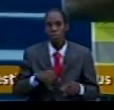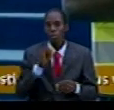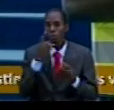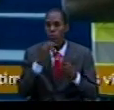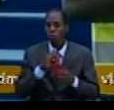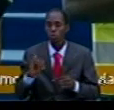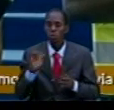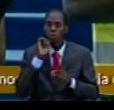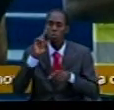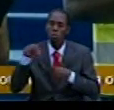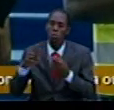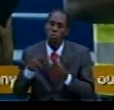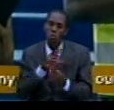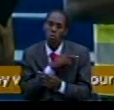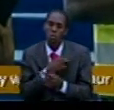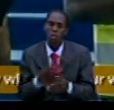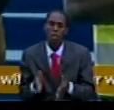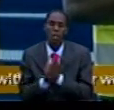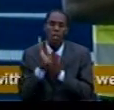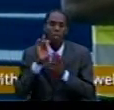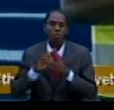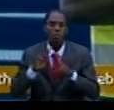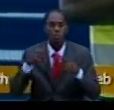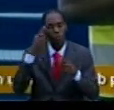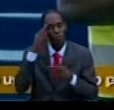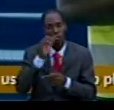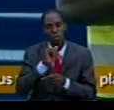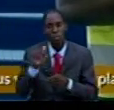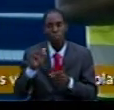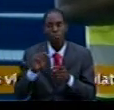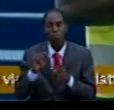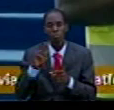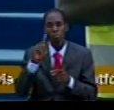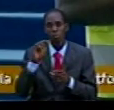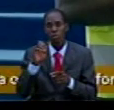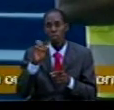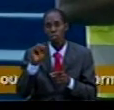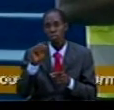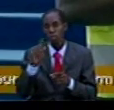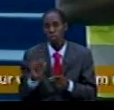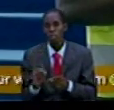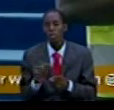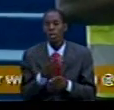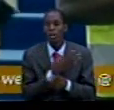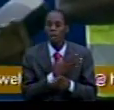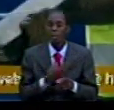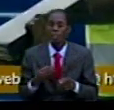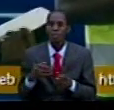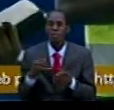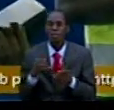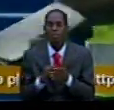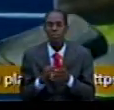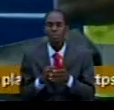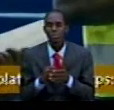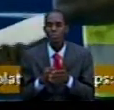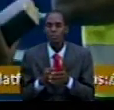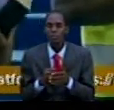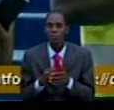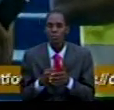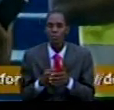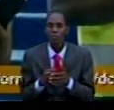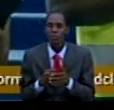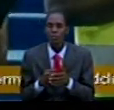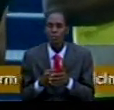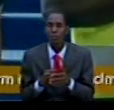So after the test, I was told that it's an infection, but not much. So I said, okay, they prescribed